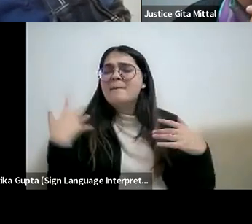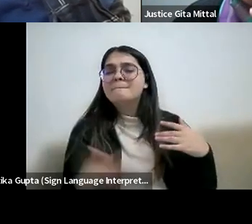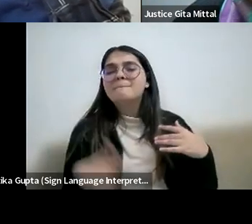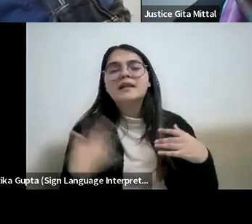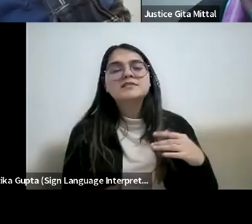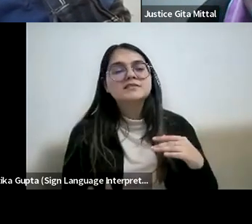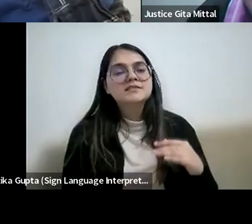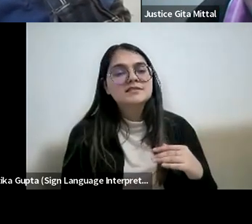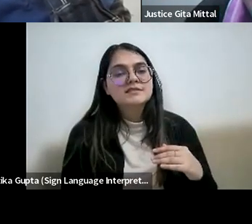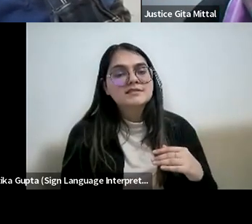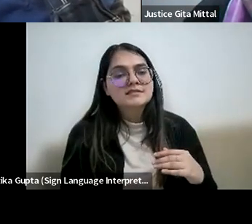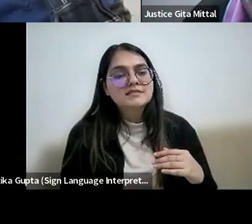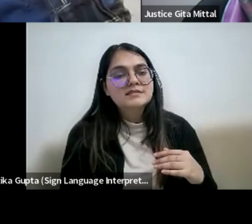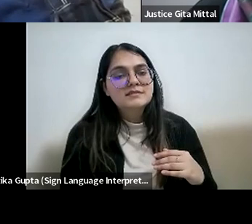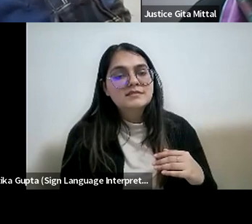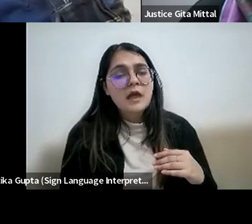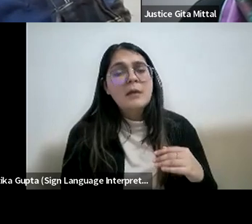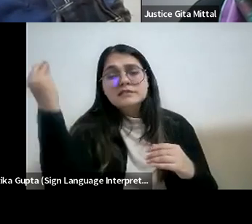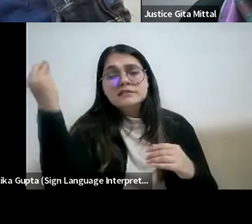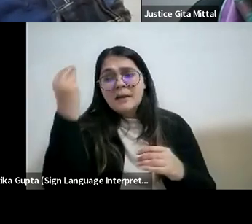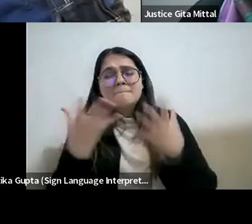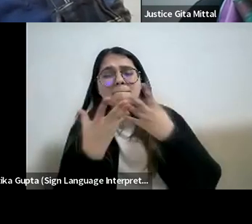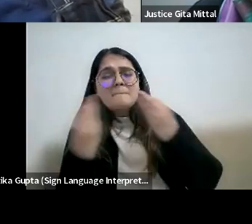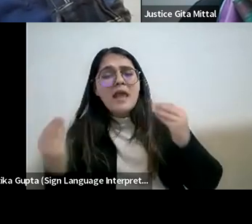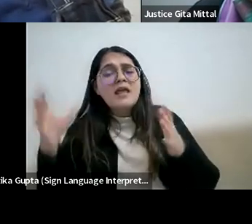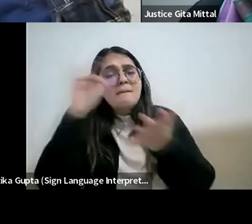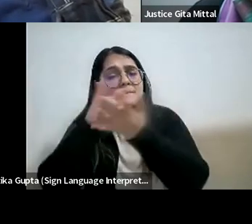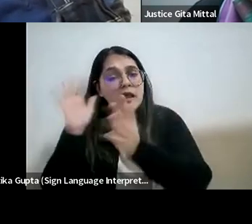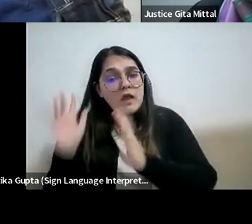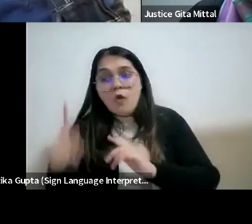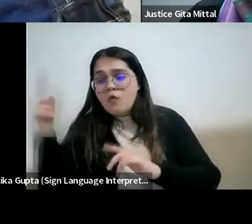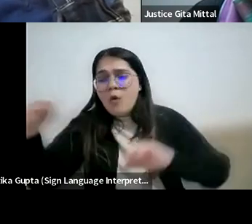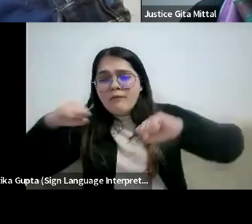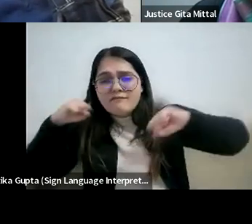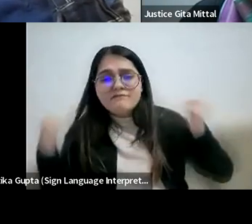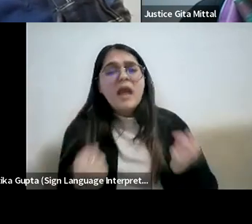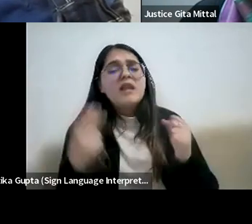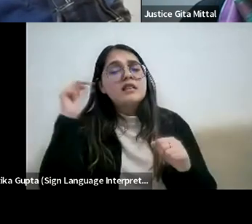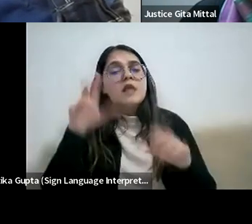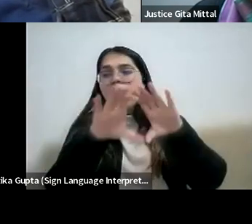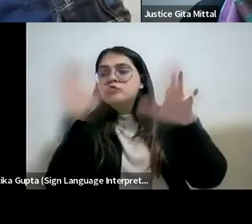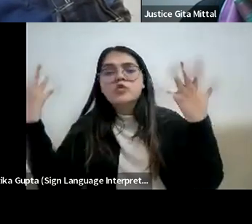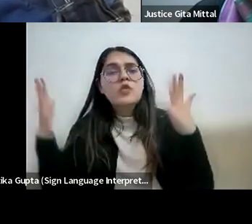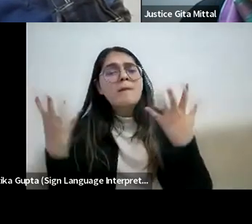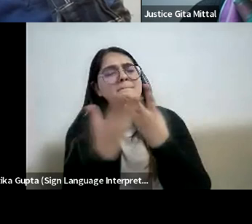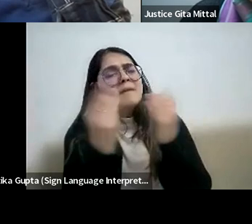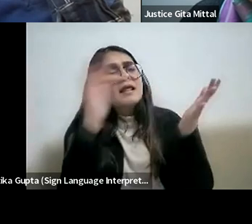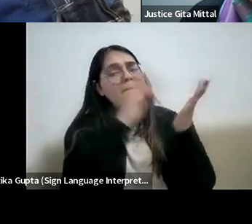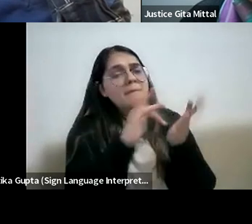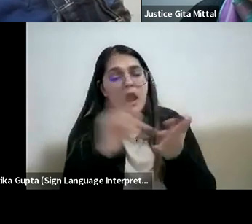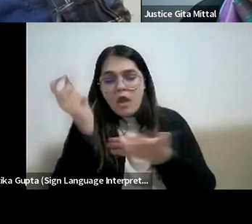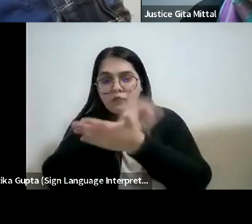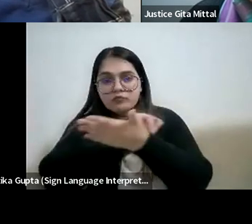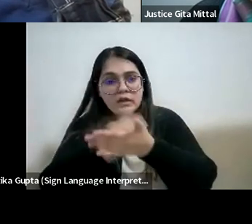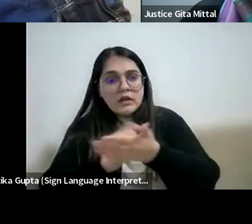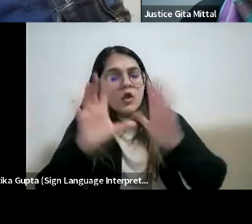even today, they are struggling to have a constitution. They don't have a constitution. There's so many countries who don't have a written